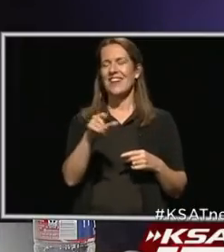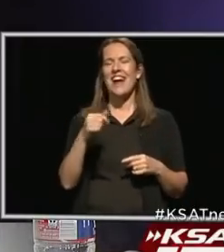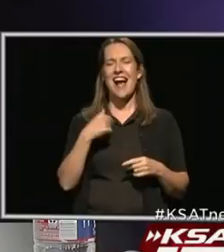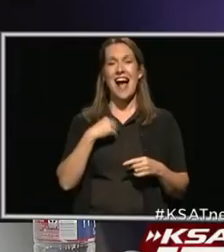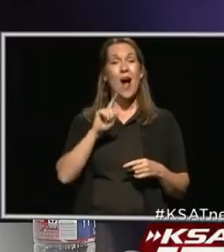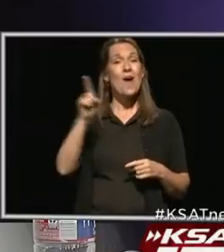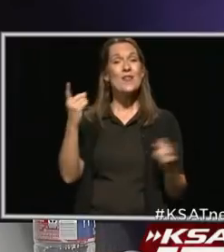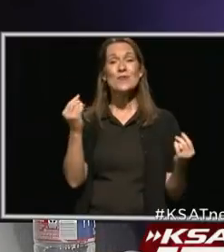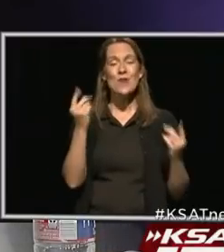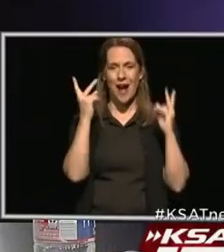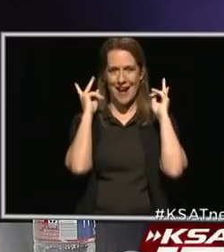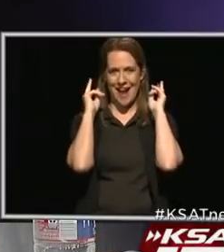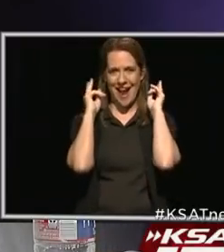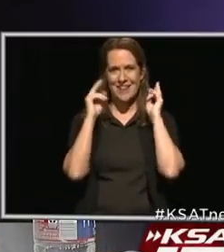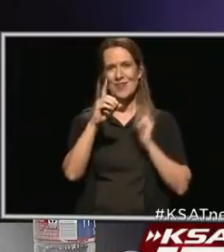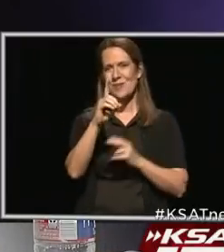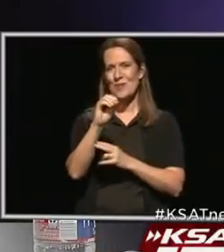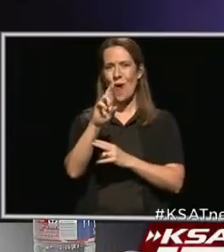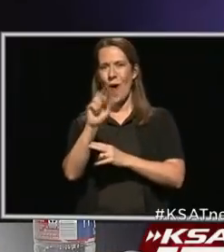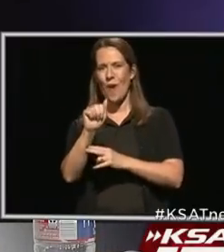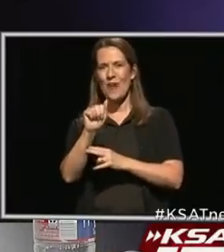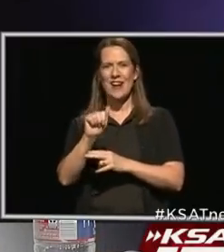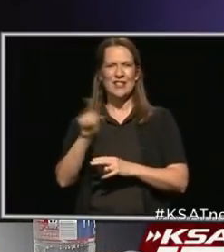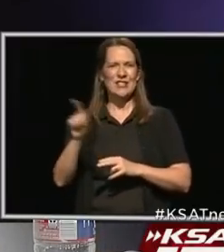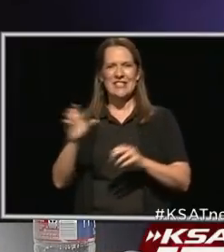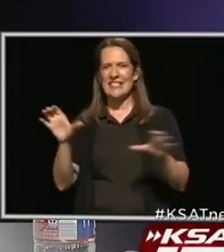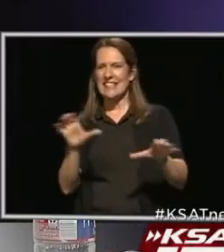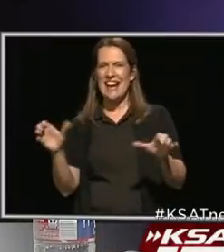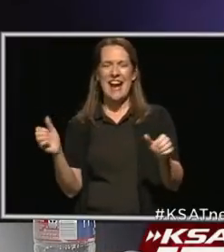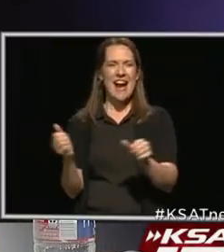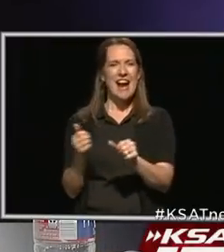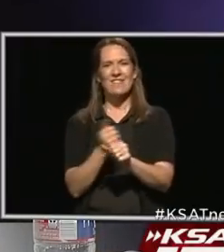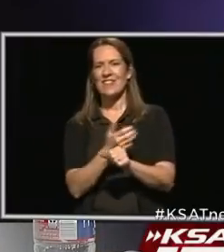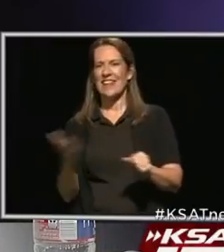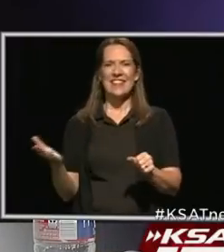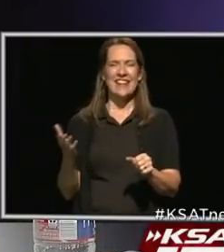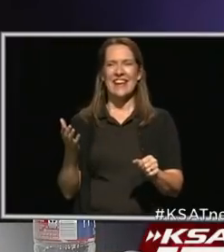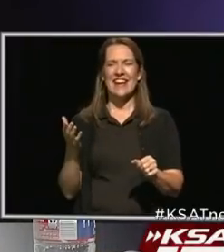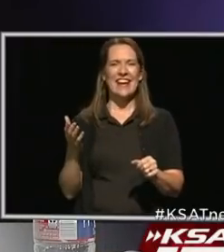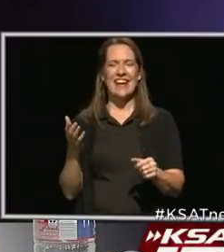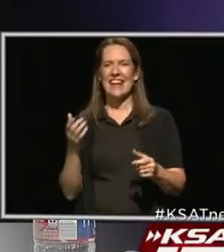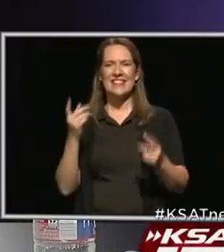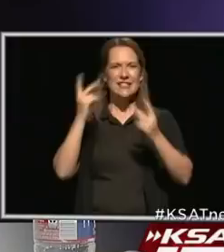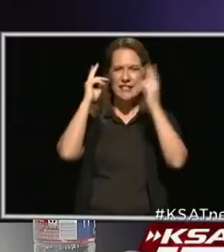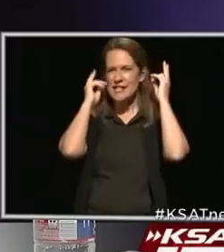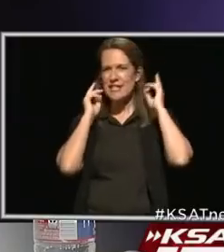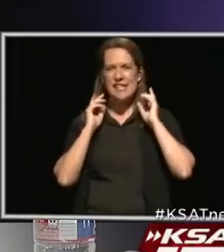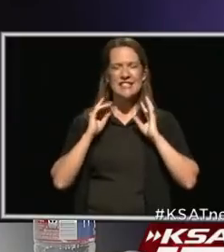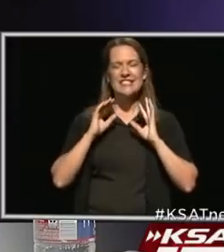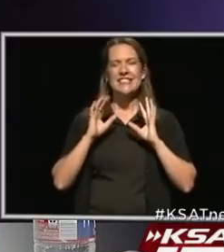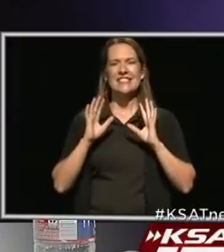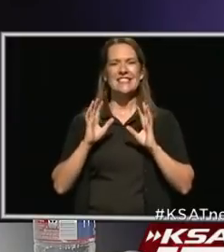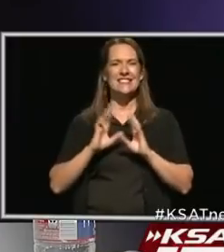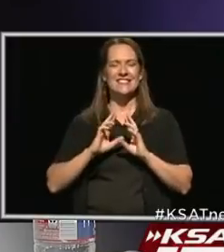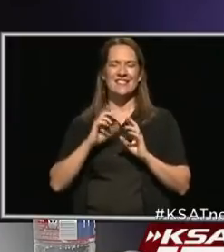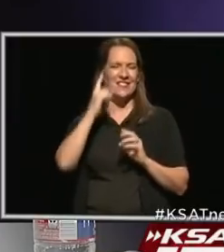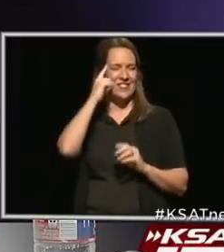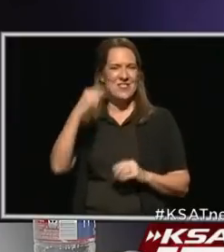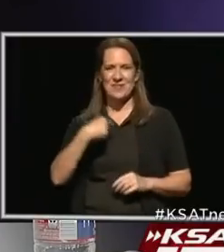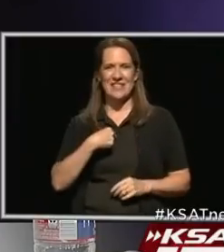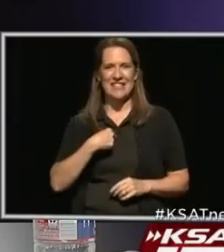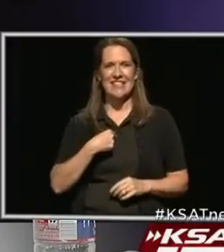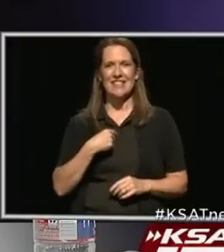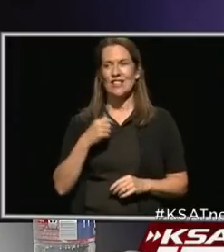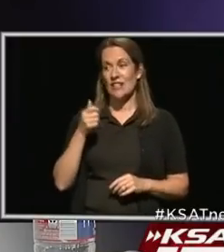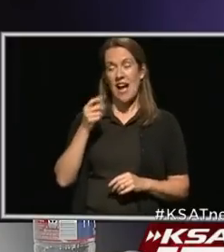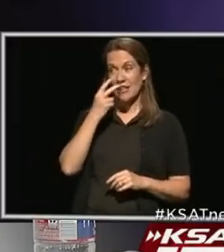haircut from Dora. She did everything that she could possibly think of to do. You know, she had on